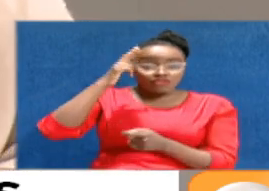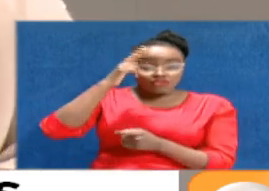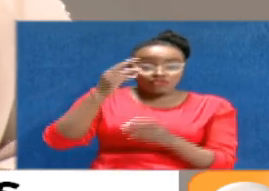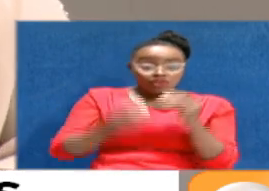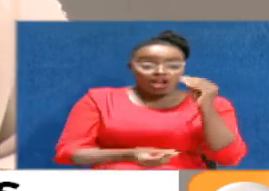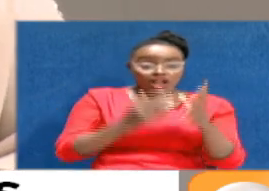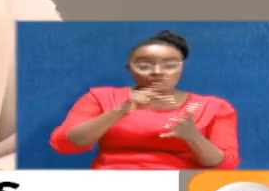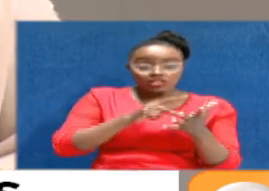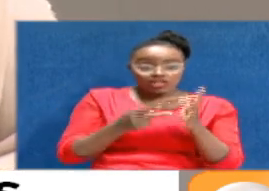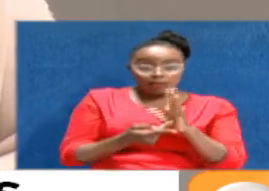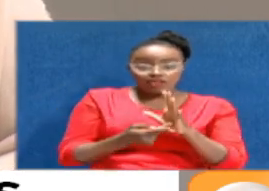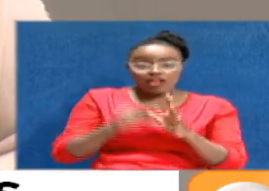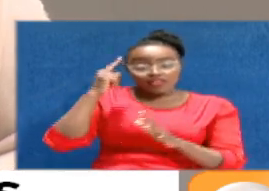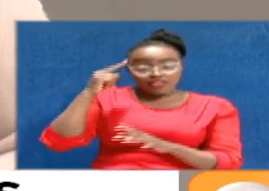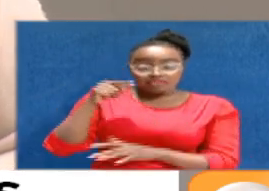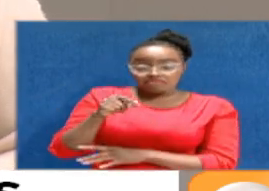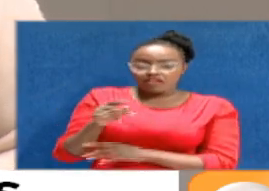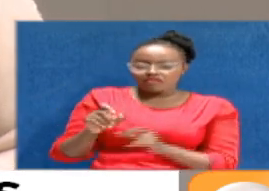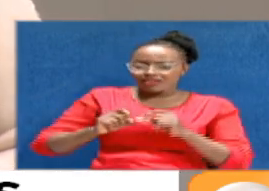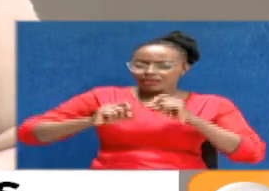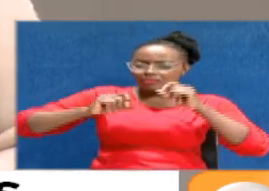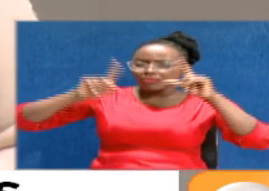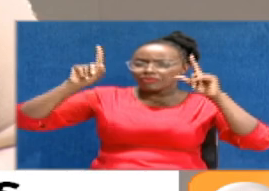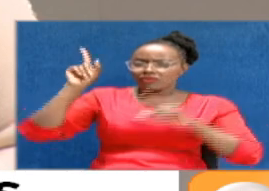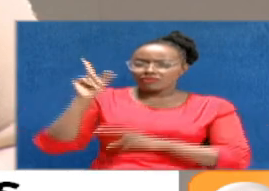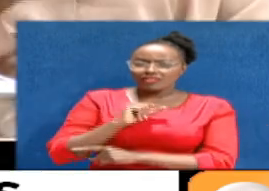launching a project. And I think for her, she's realized that